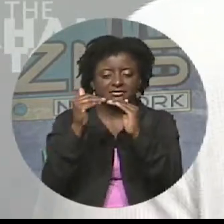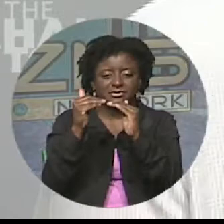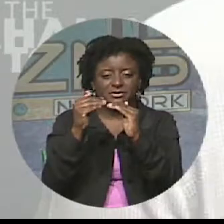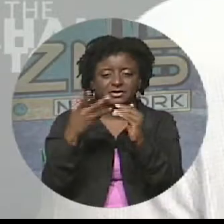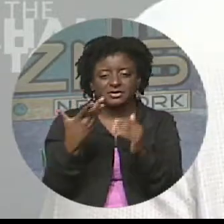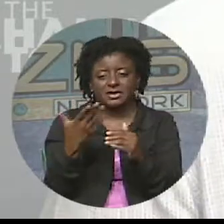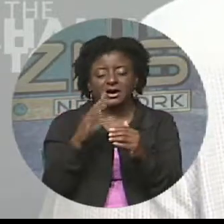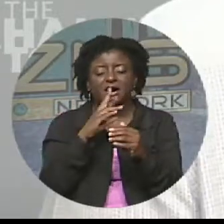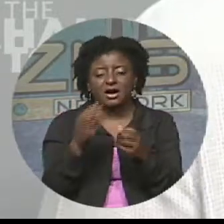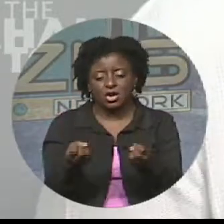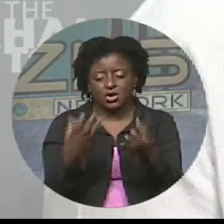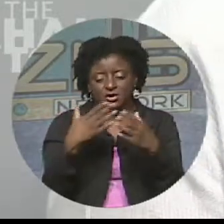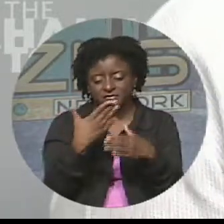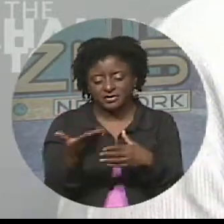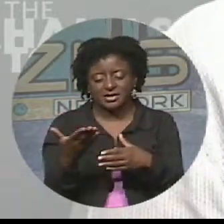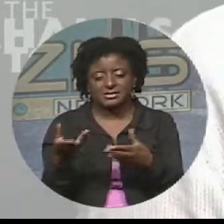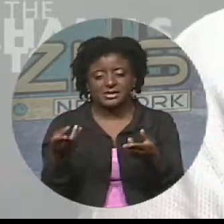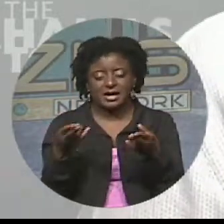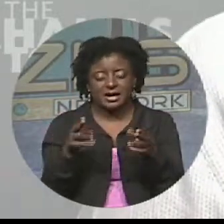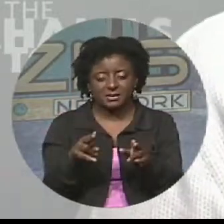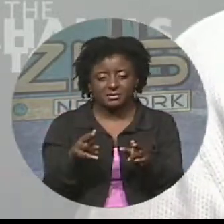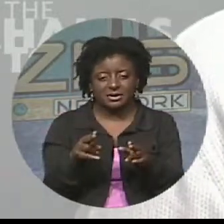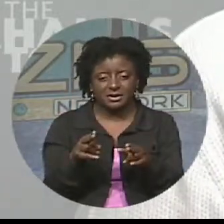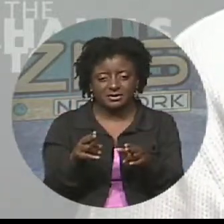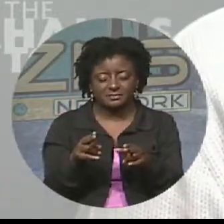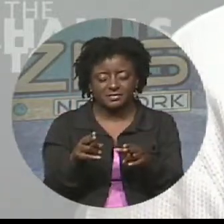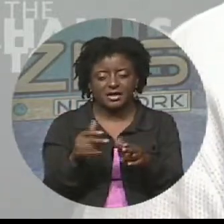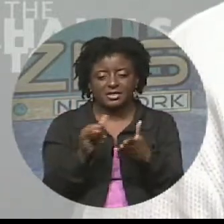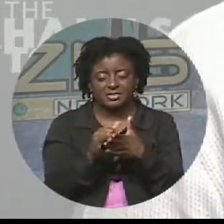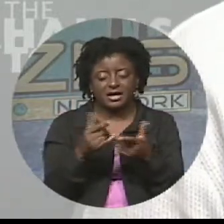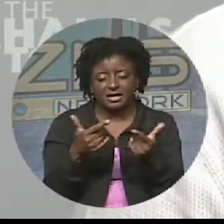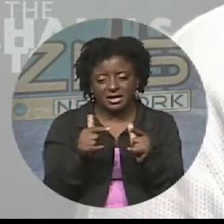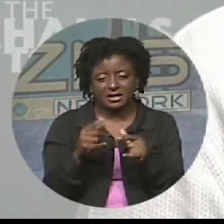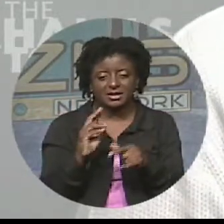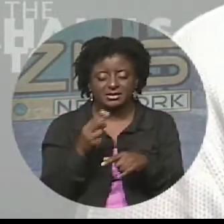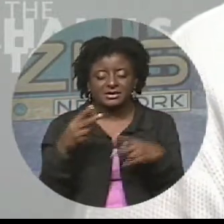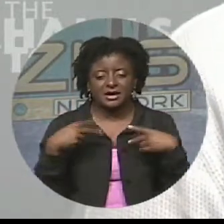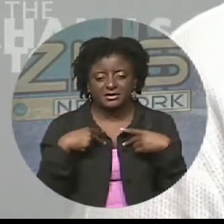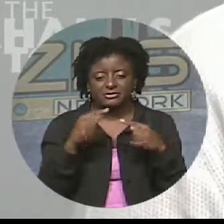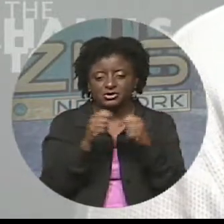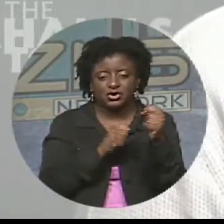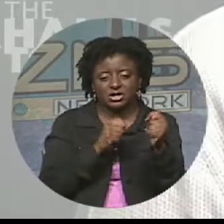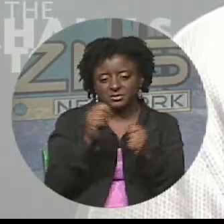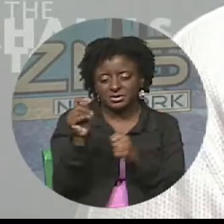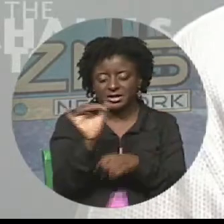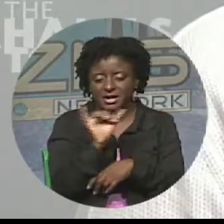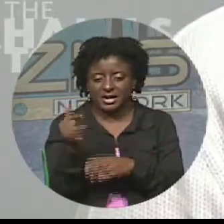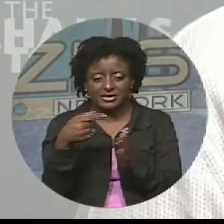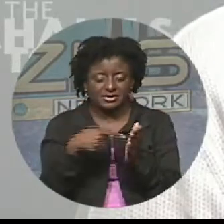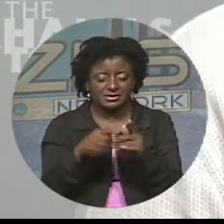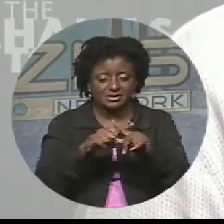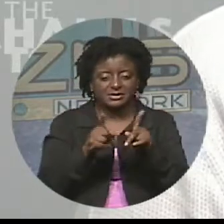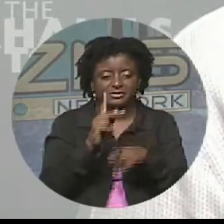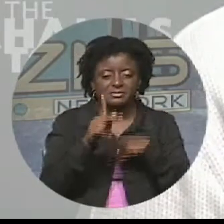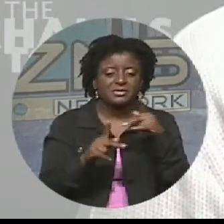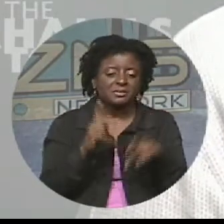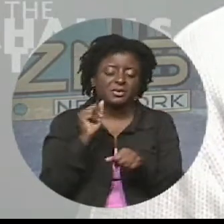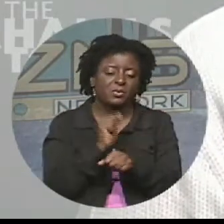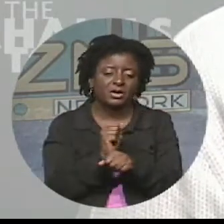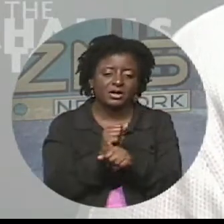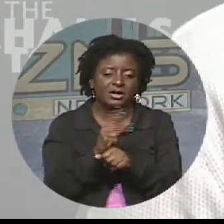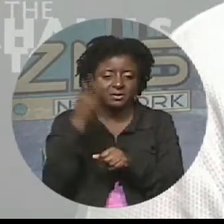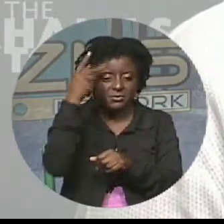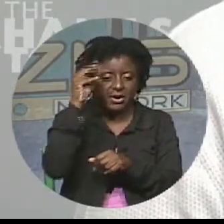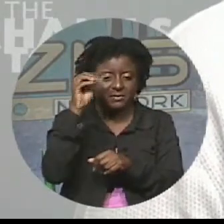things going on behind the scenes that allow us to have a tournament like this, different people working. The Prime Minister has an